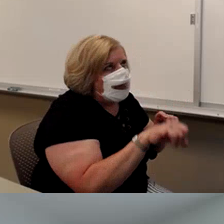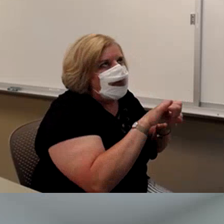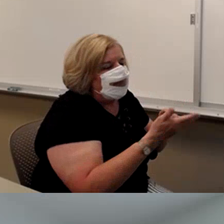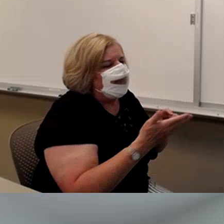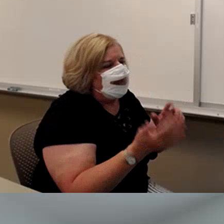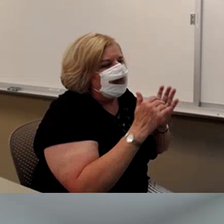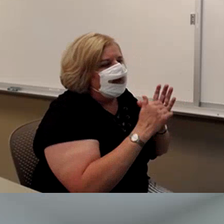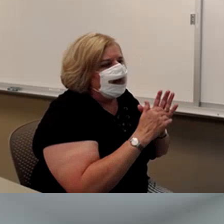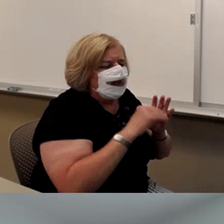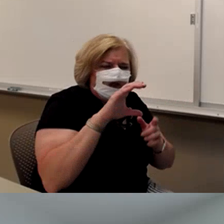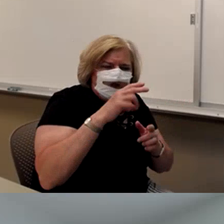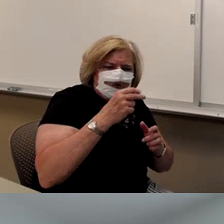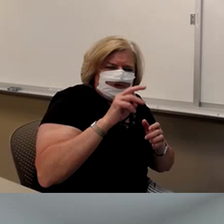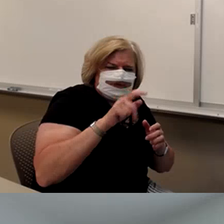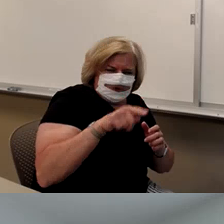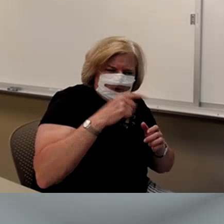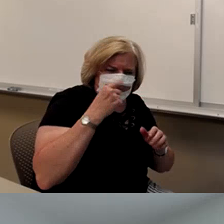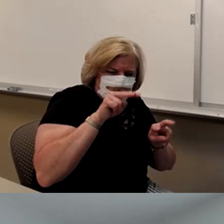did you?